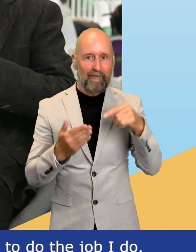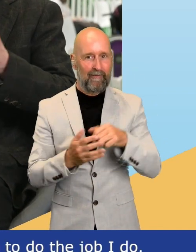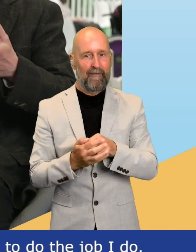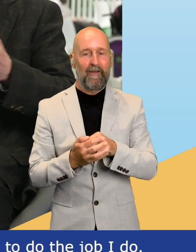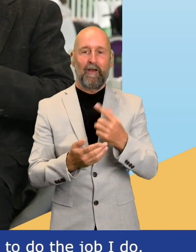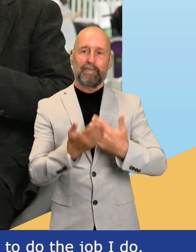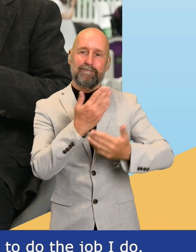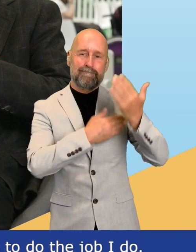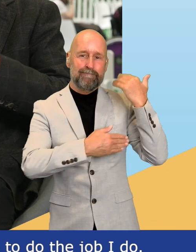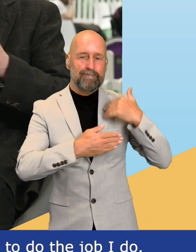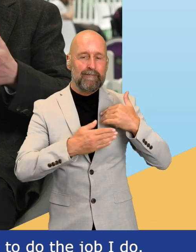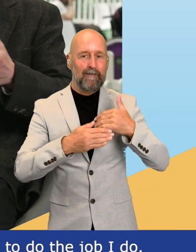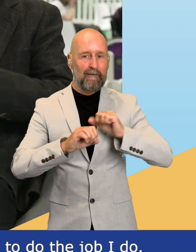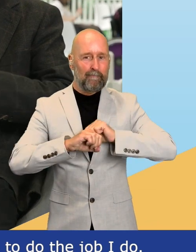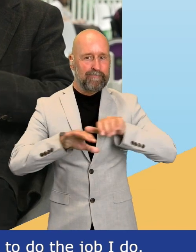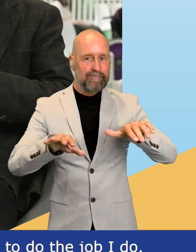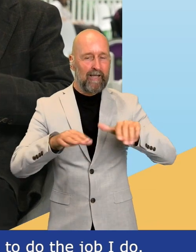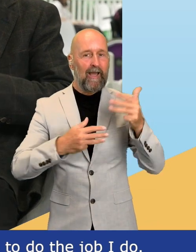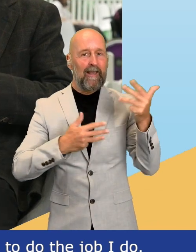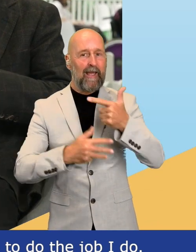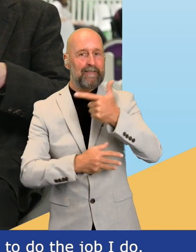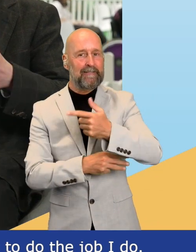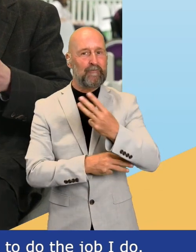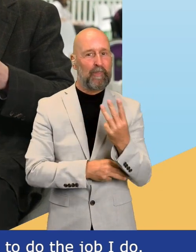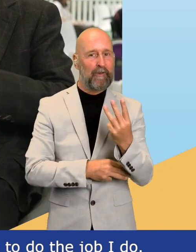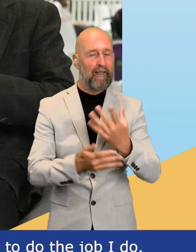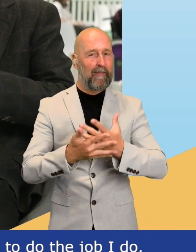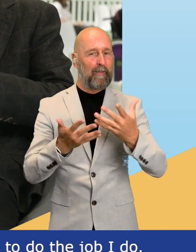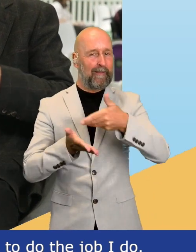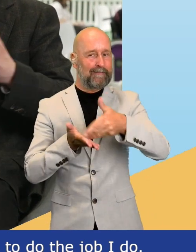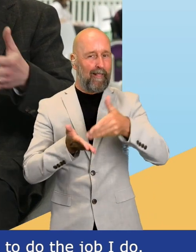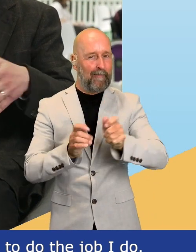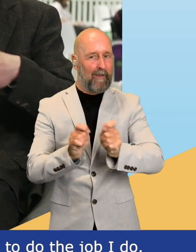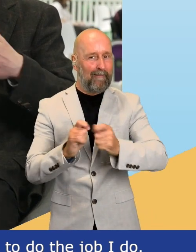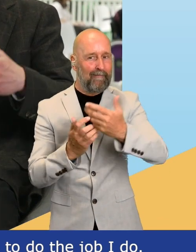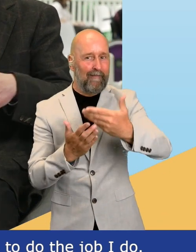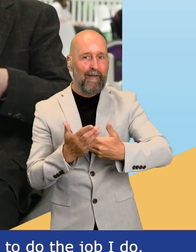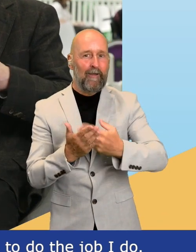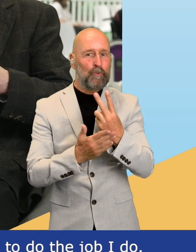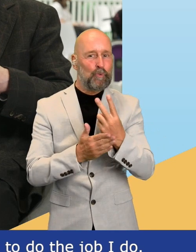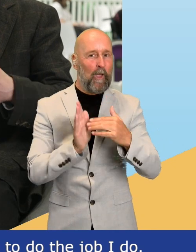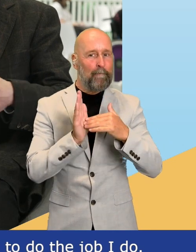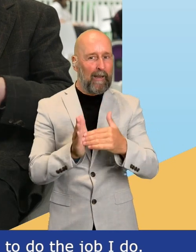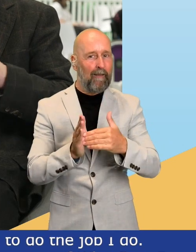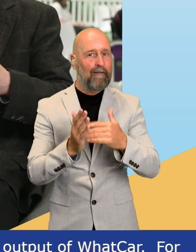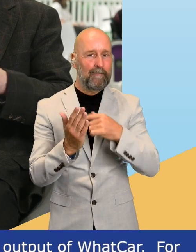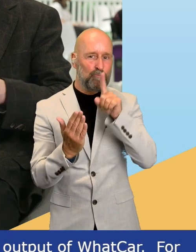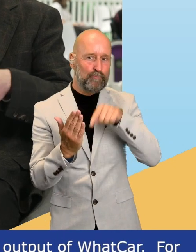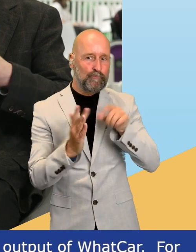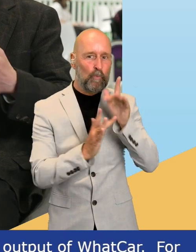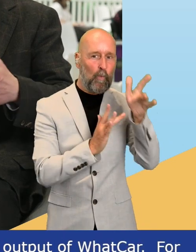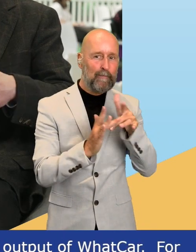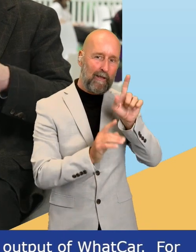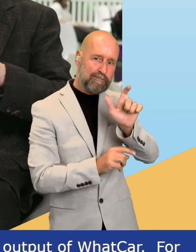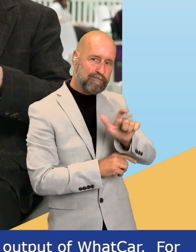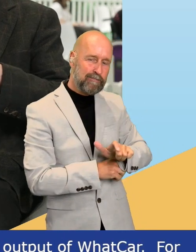dates back to 1973. It's the biggest selling motoring monthly on the newsstand in the UK. It has about 2 million unique users on the website, and it's